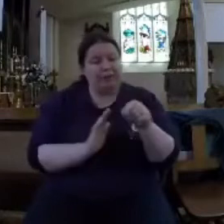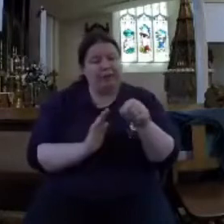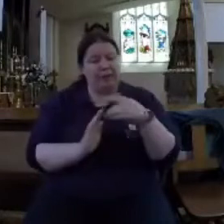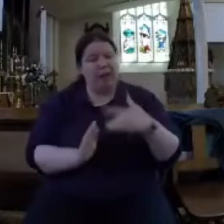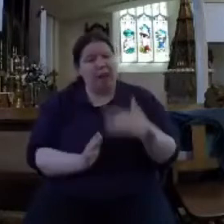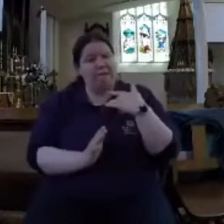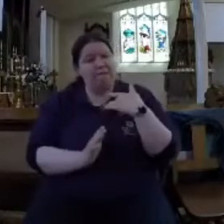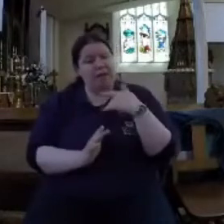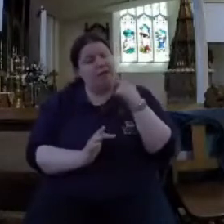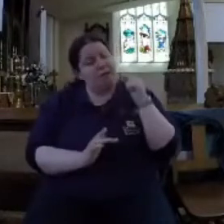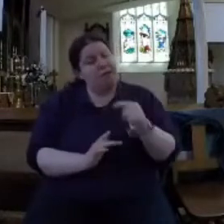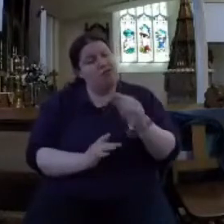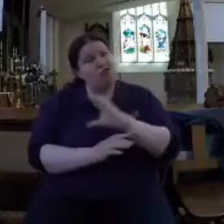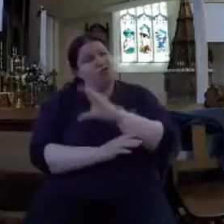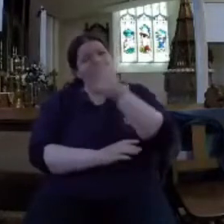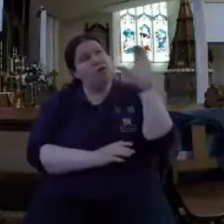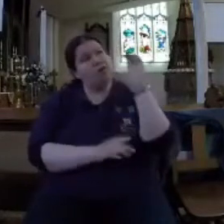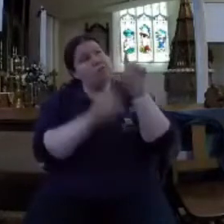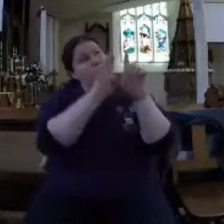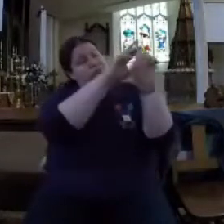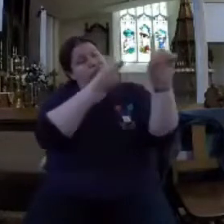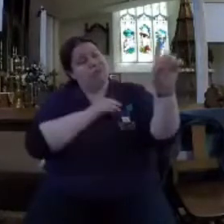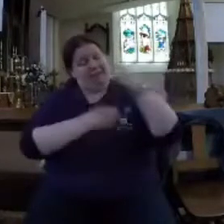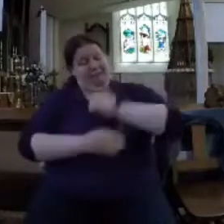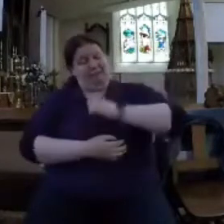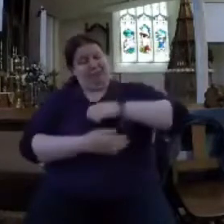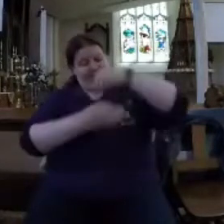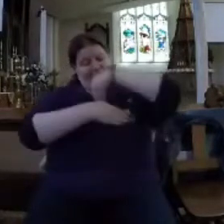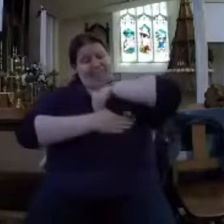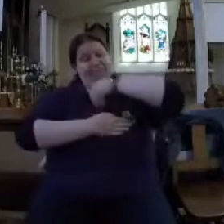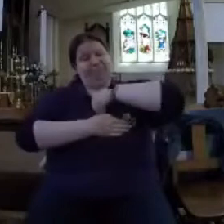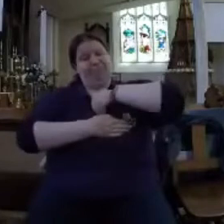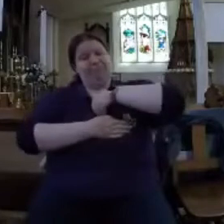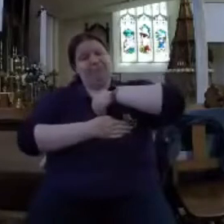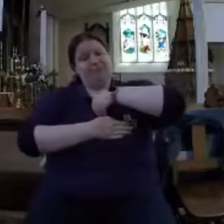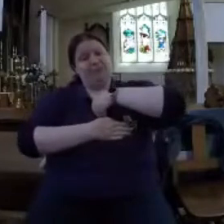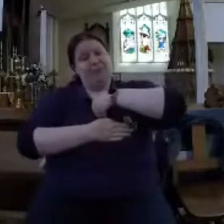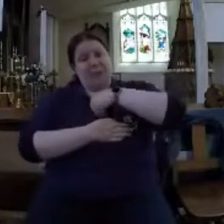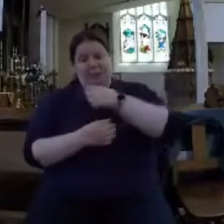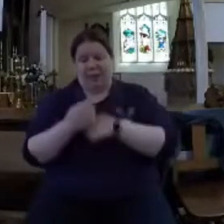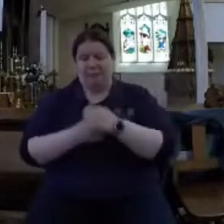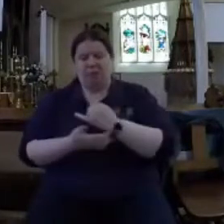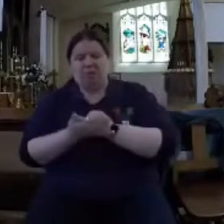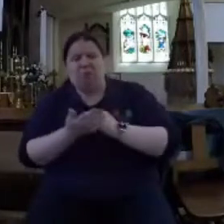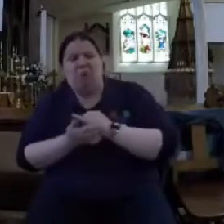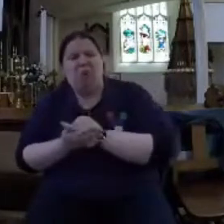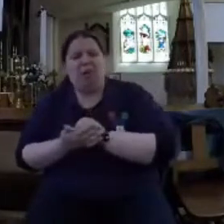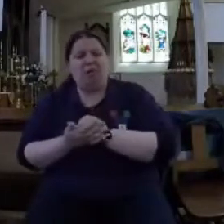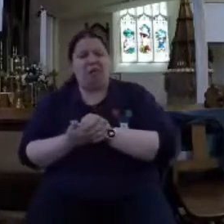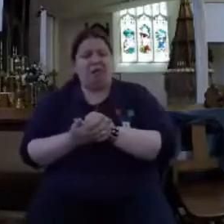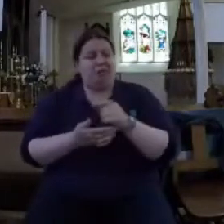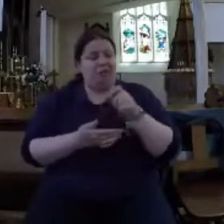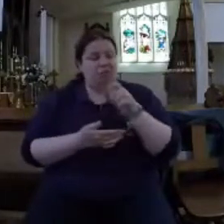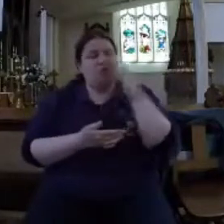is the formation of Christ-like character. Transformation from a spoilt and